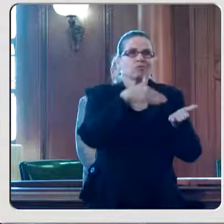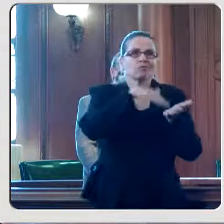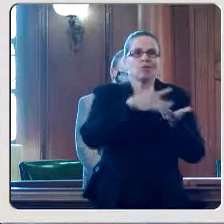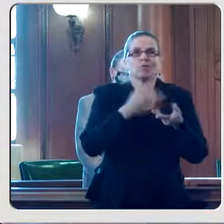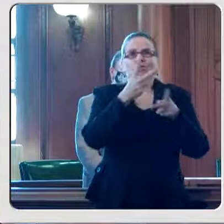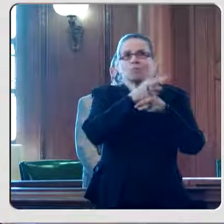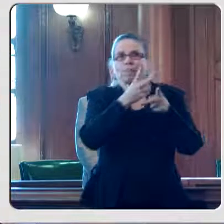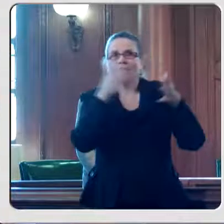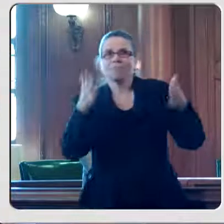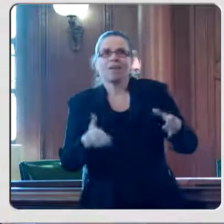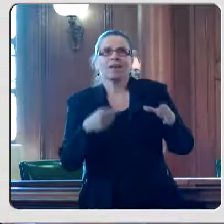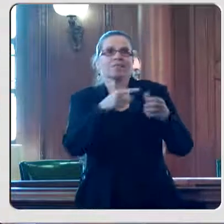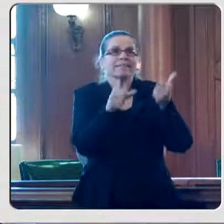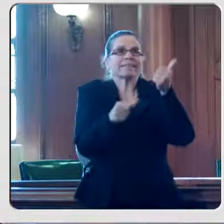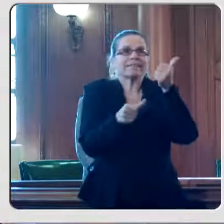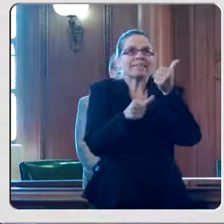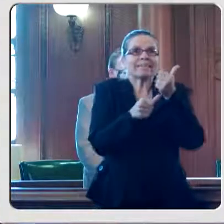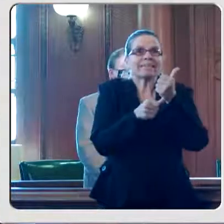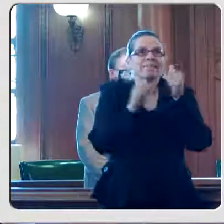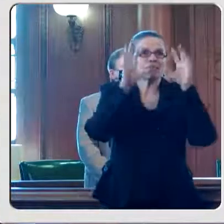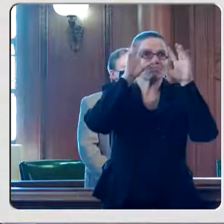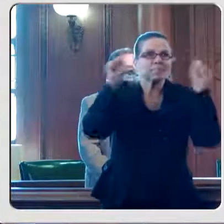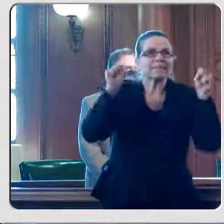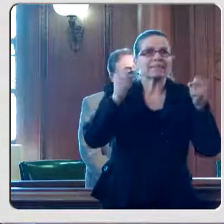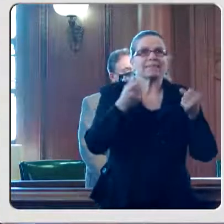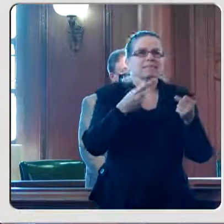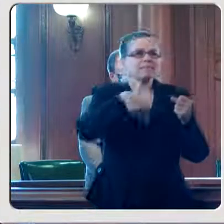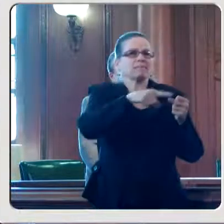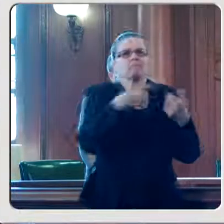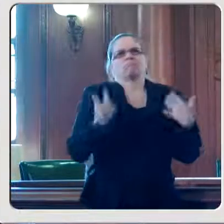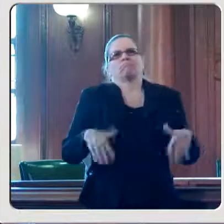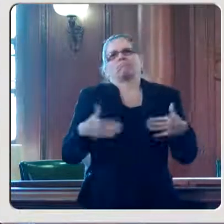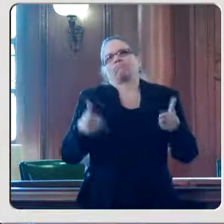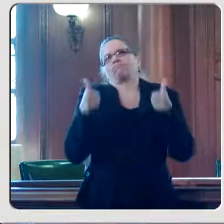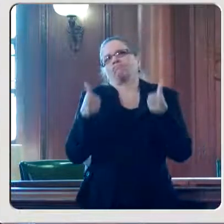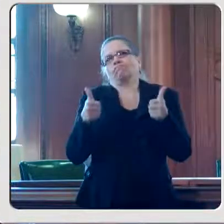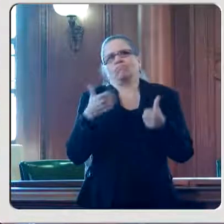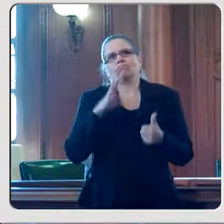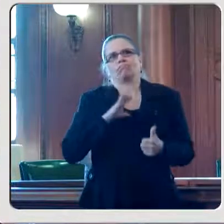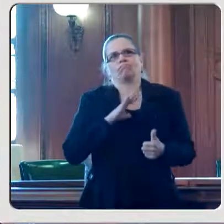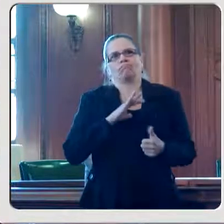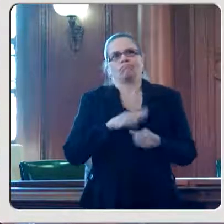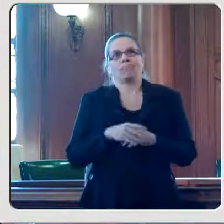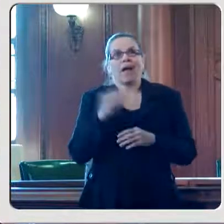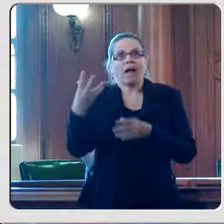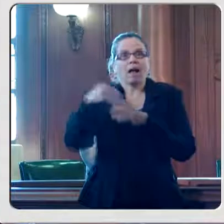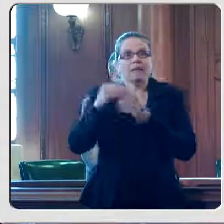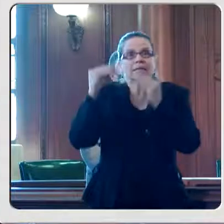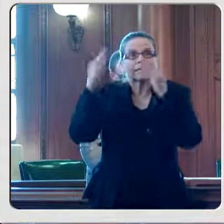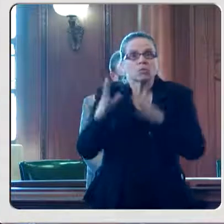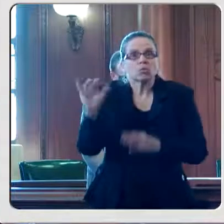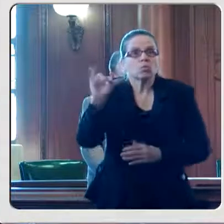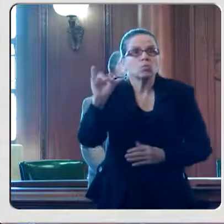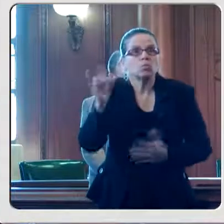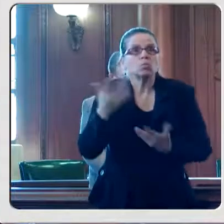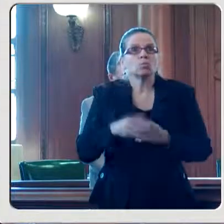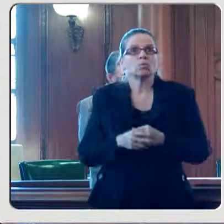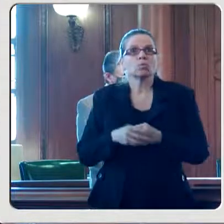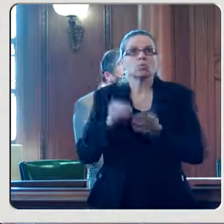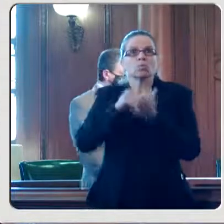for making that a success. Also very, very proud of our teachers. Our attendance has stayed at